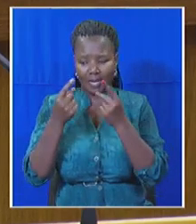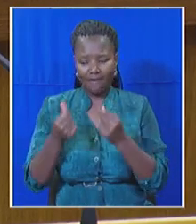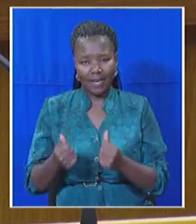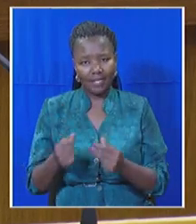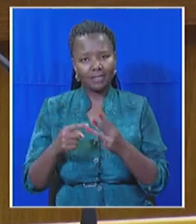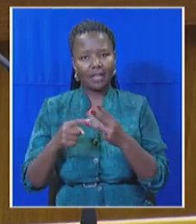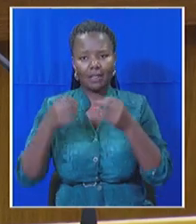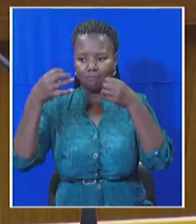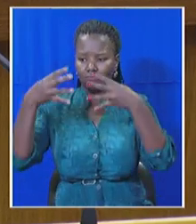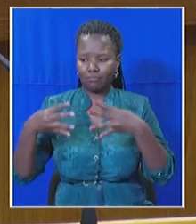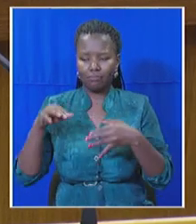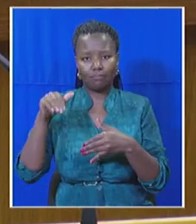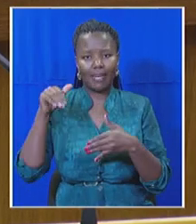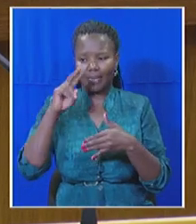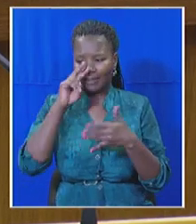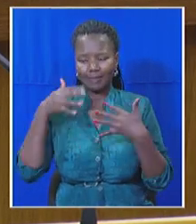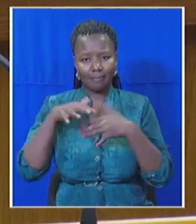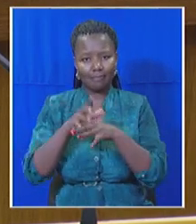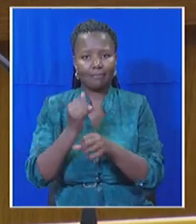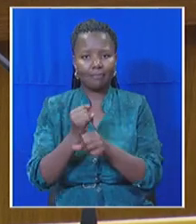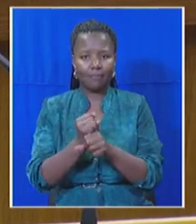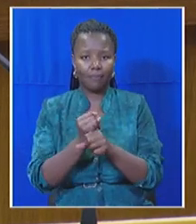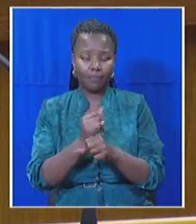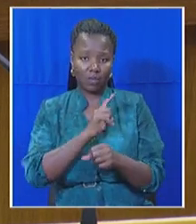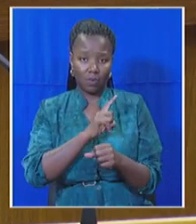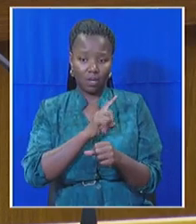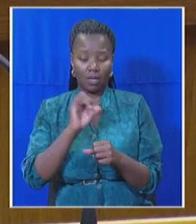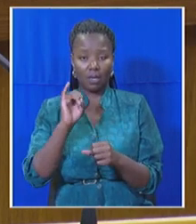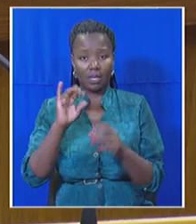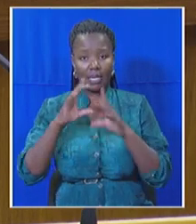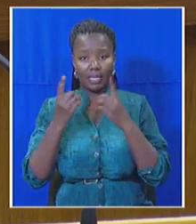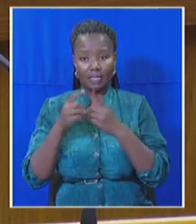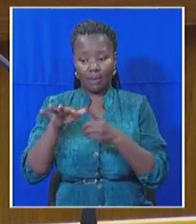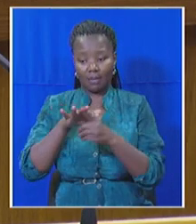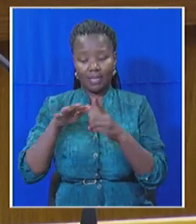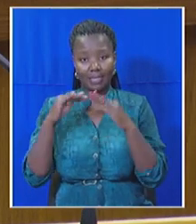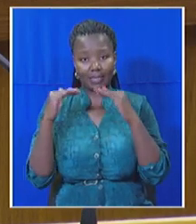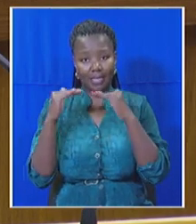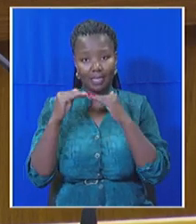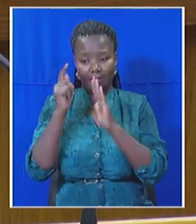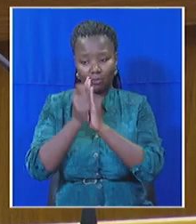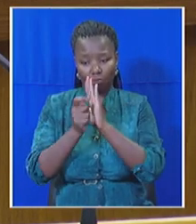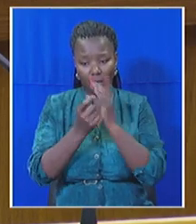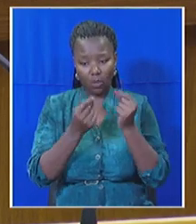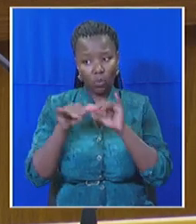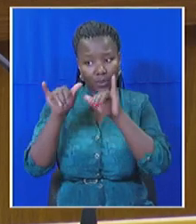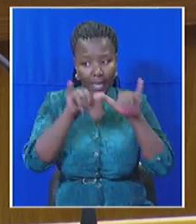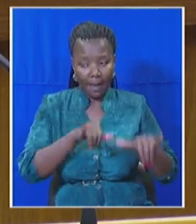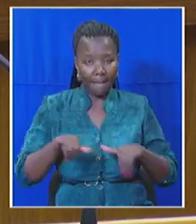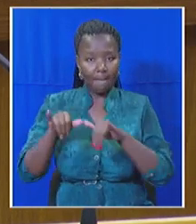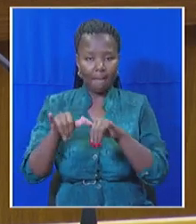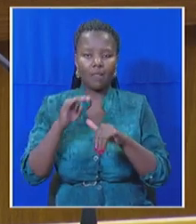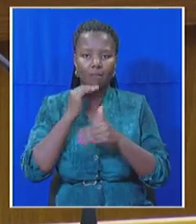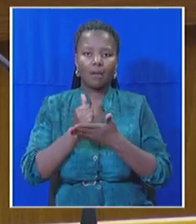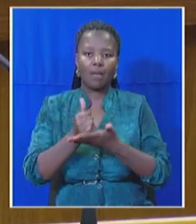must be implemented urgently, as developing such departmental standards of uniformity will greatly assist